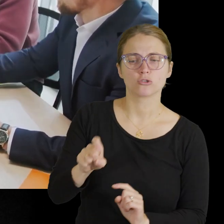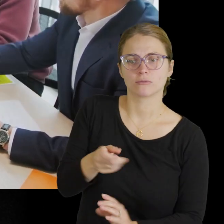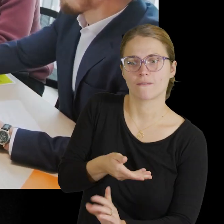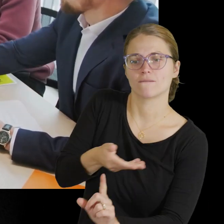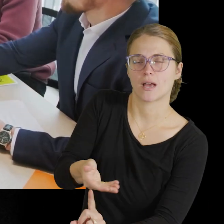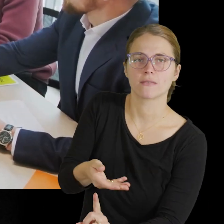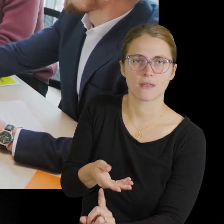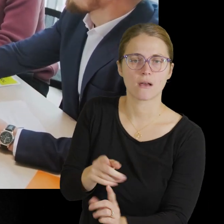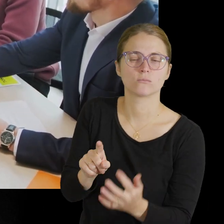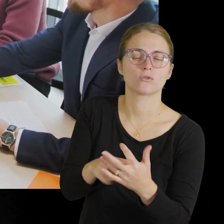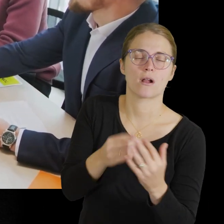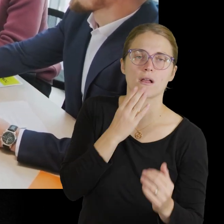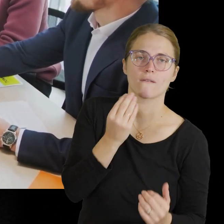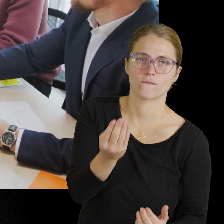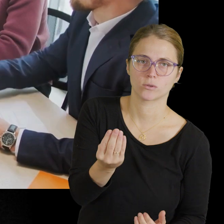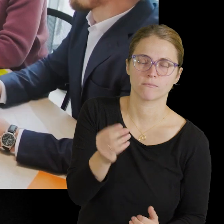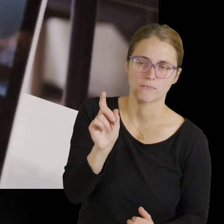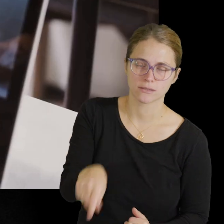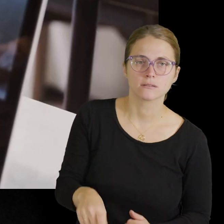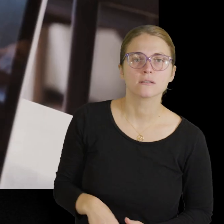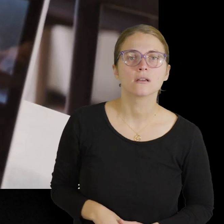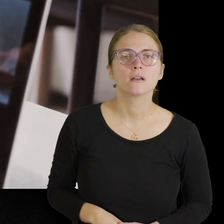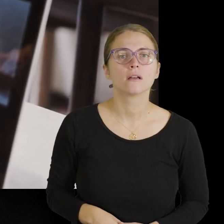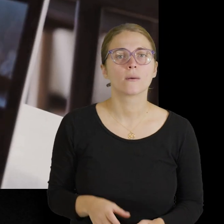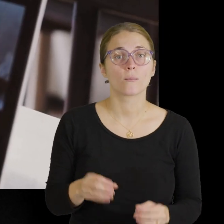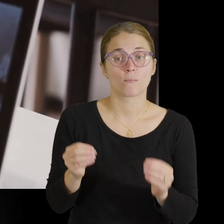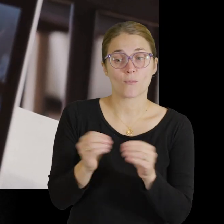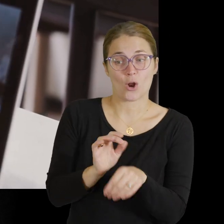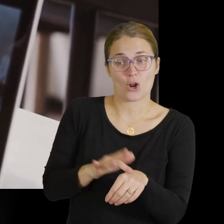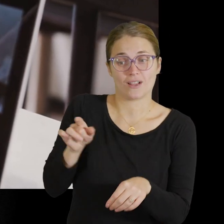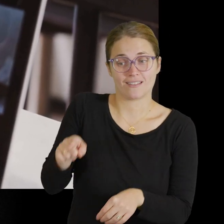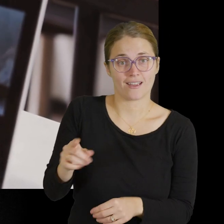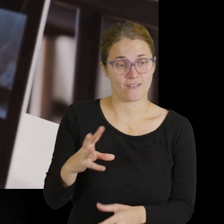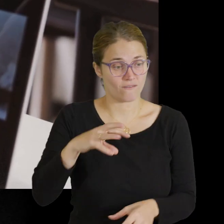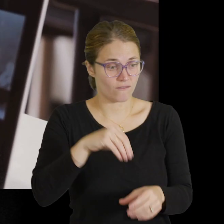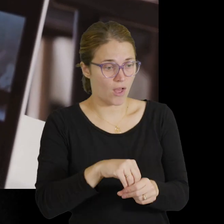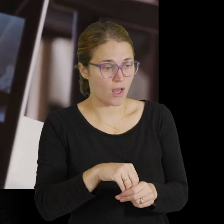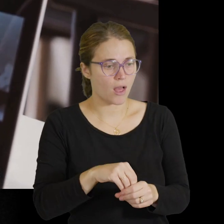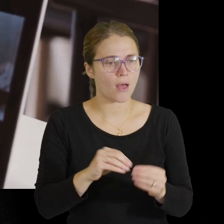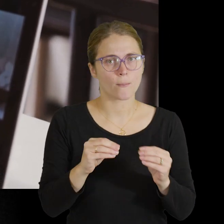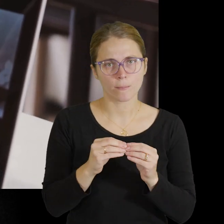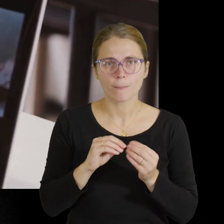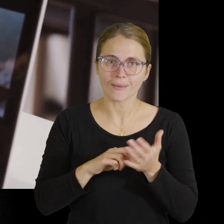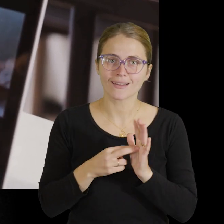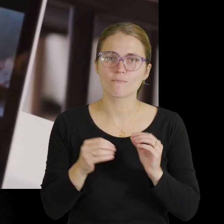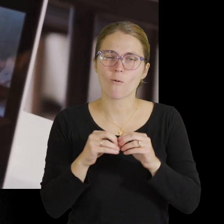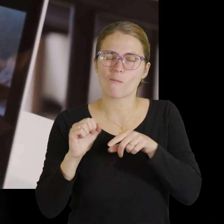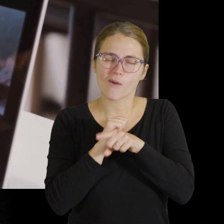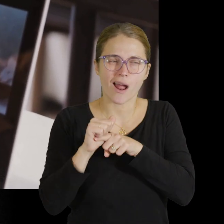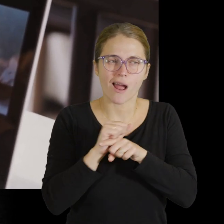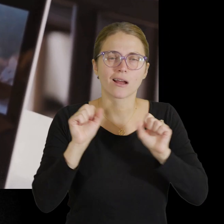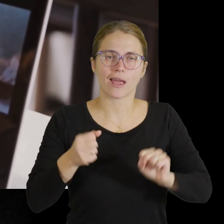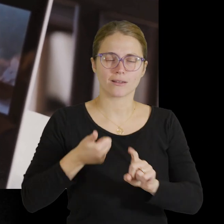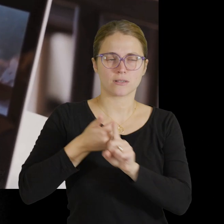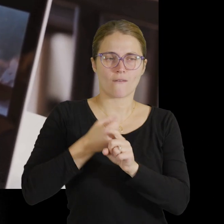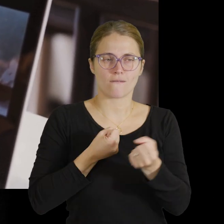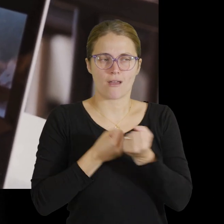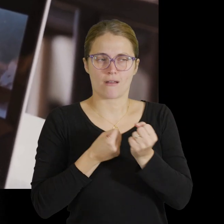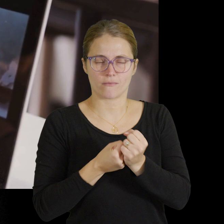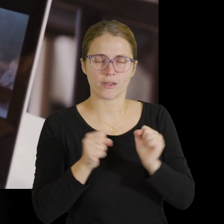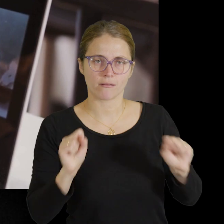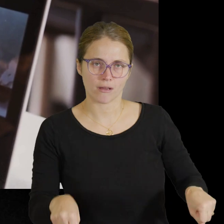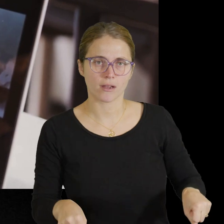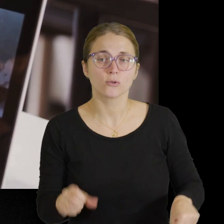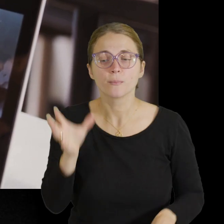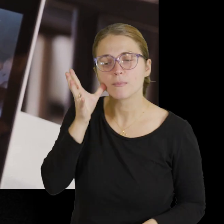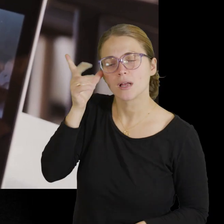students are involved in the IEP process, the easier it will become for them to advocate. Parents should talk with their student about their goals for the future and help